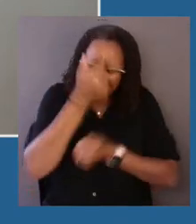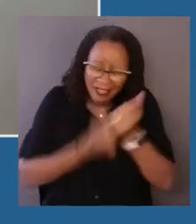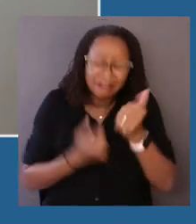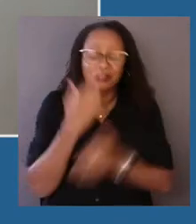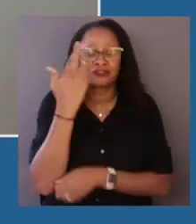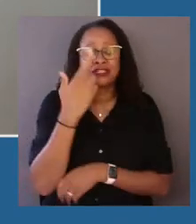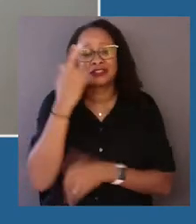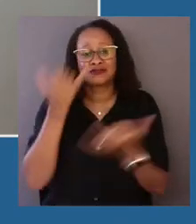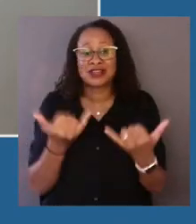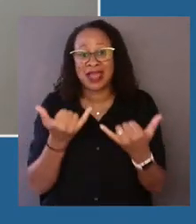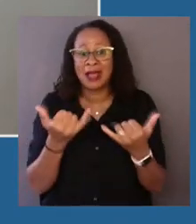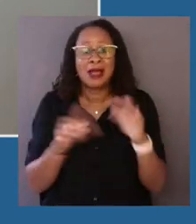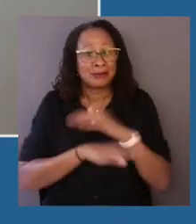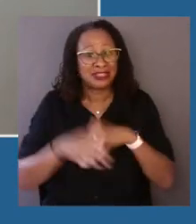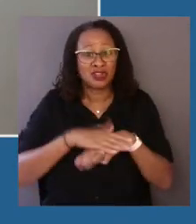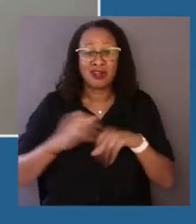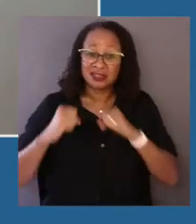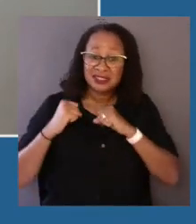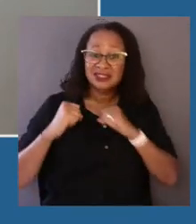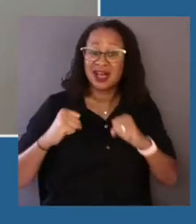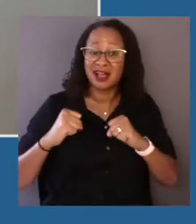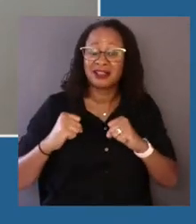science, to act aggressively.